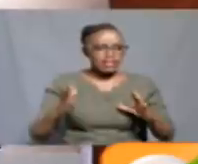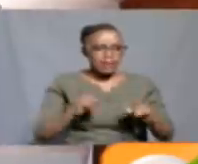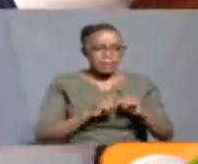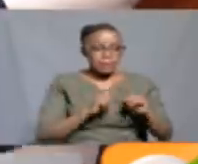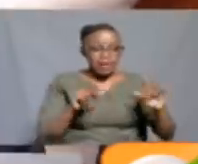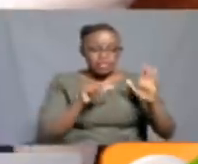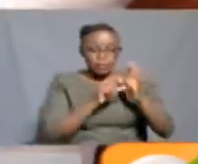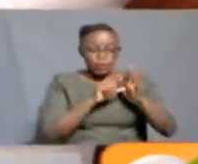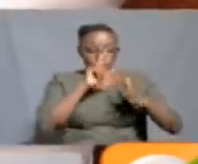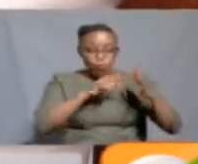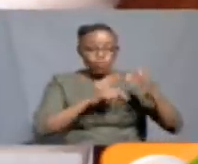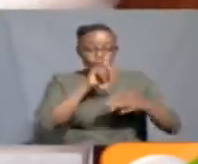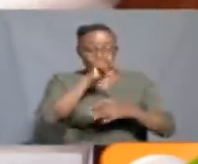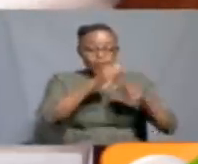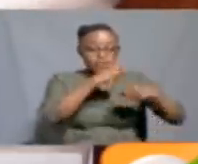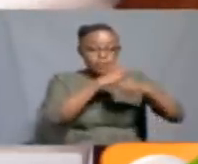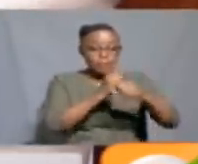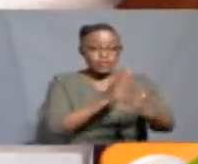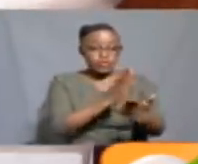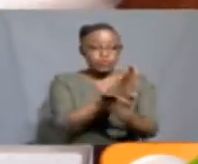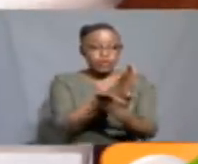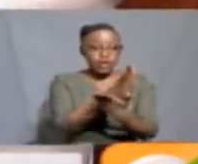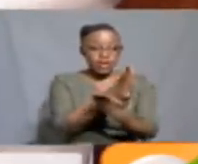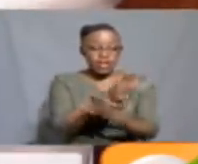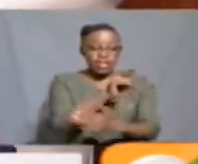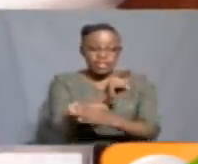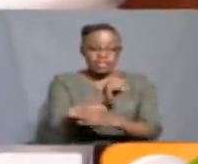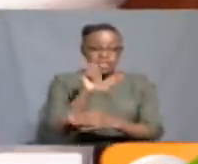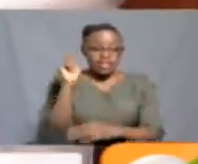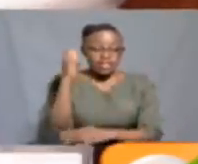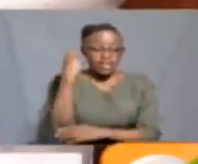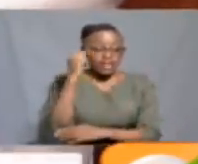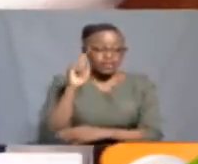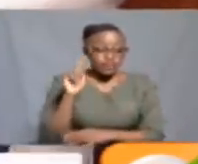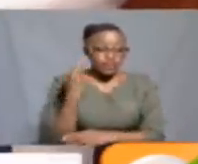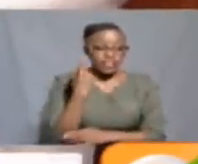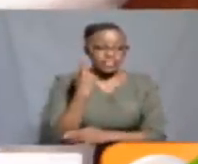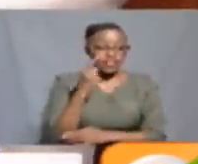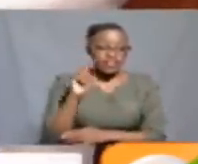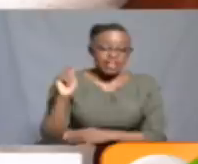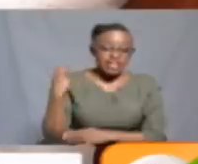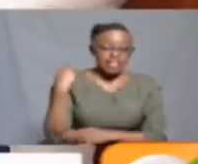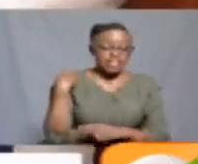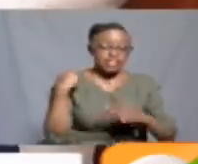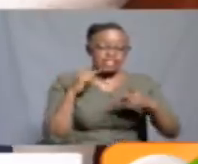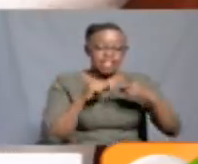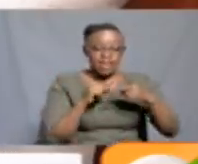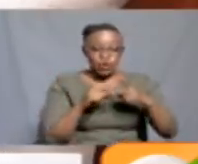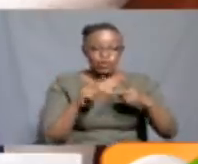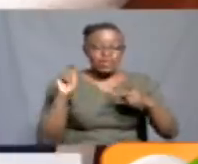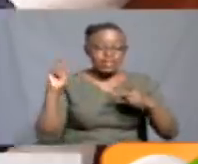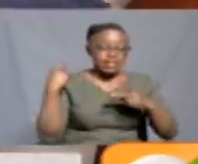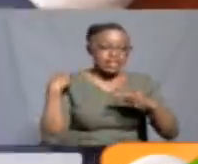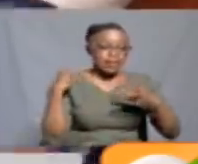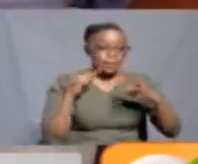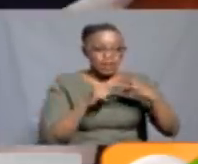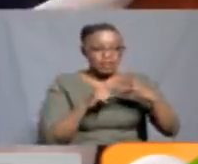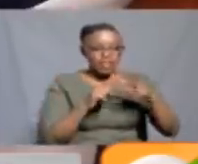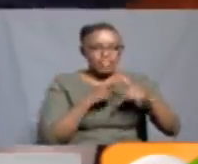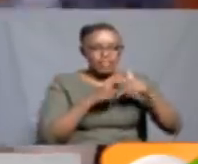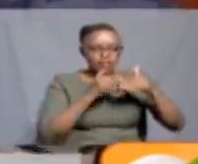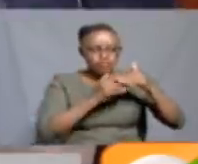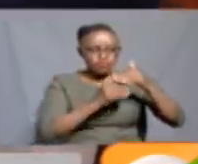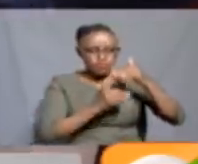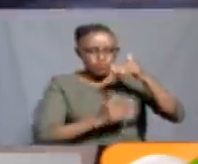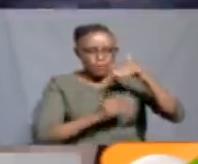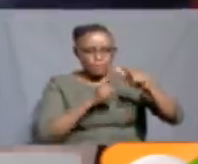is that we need to make sure that we are Kenyan first, Kenyan second, Kenyan third, then we can